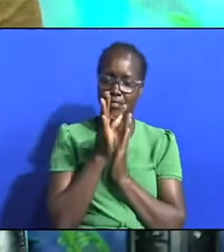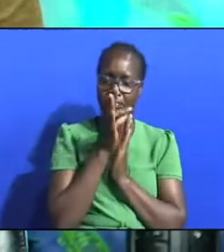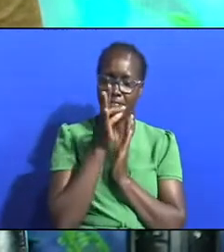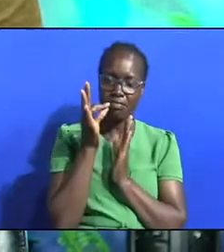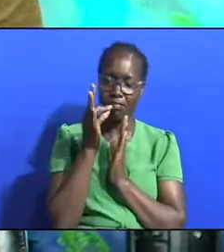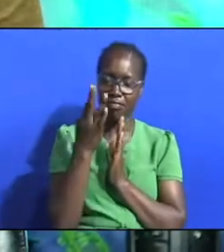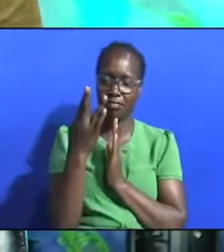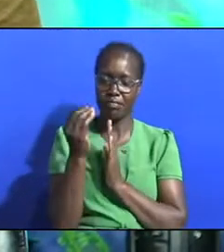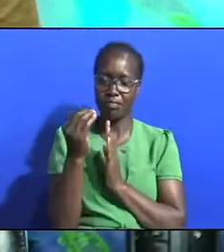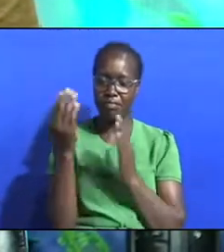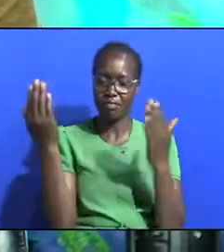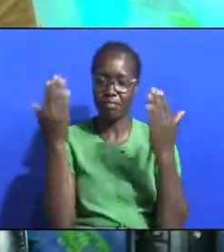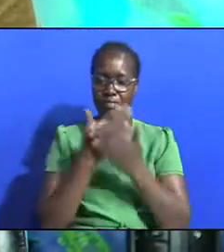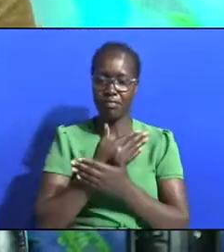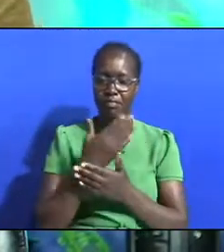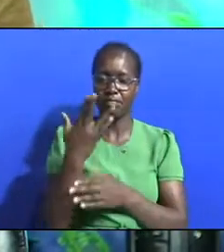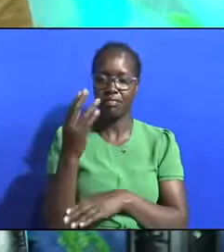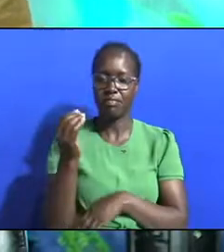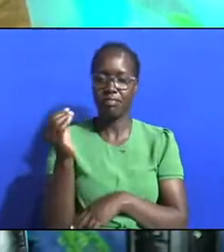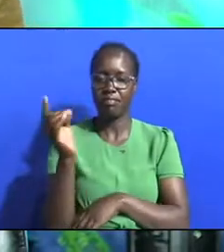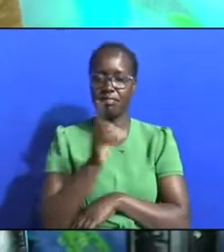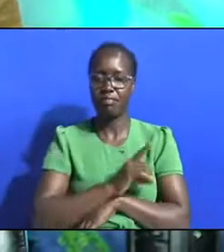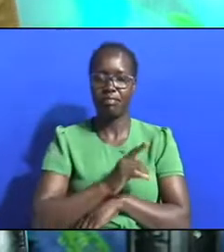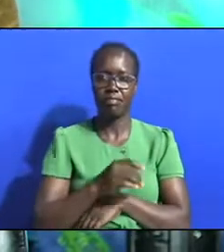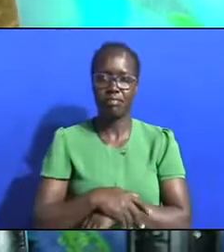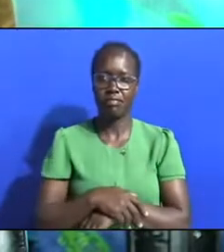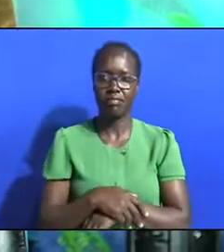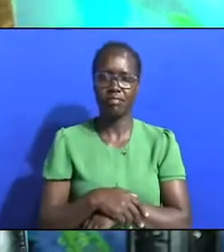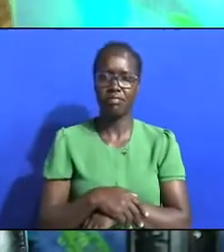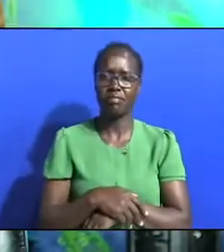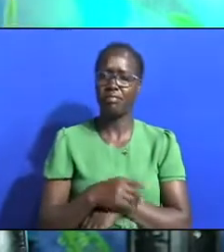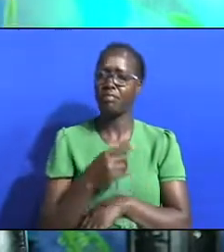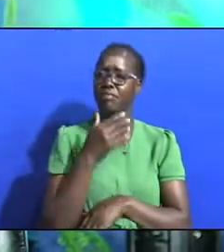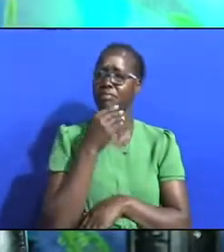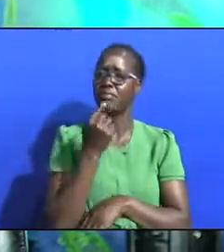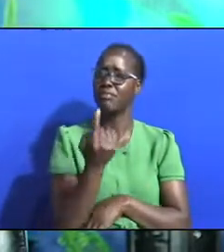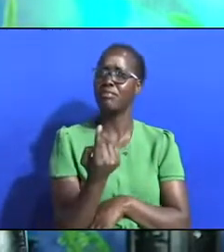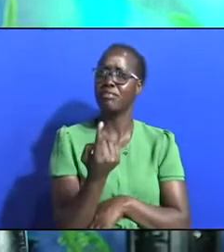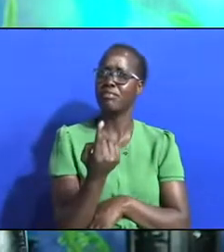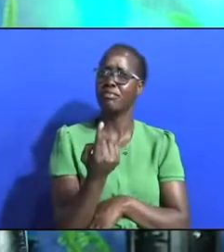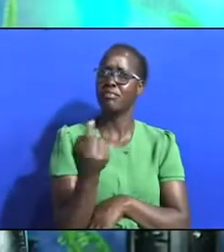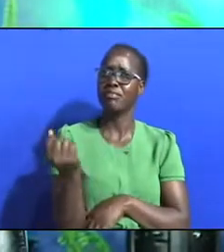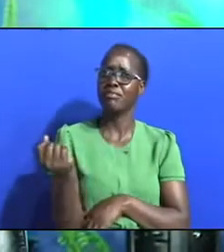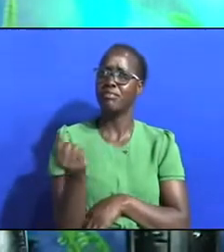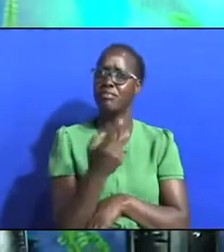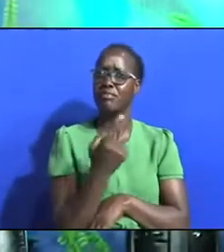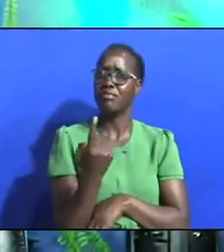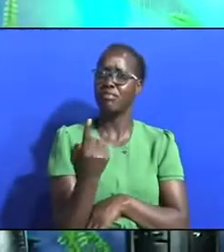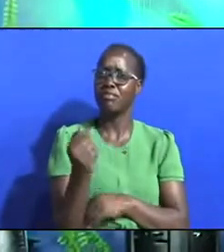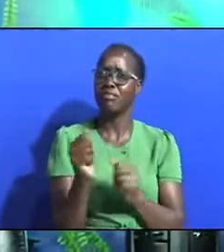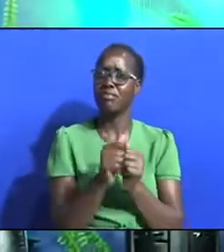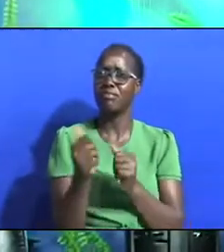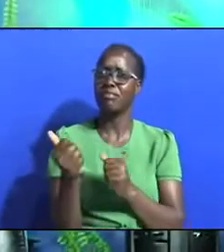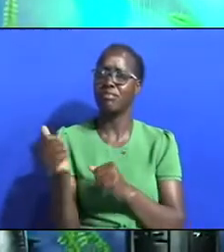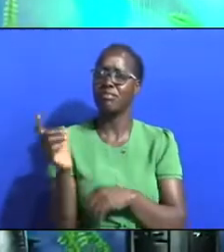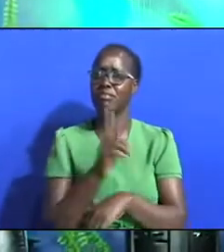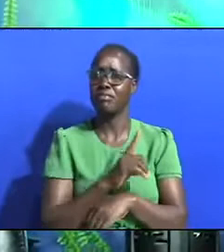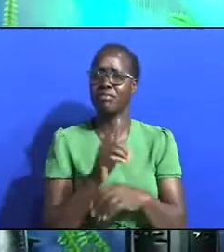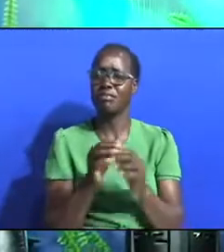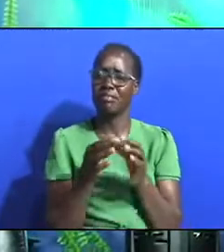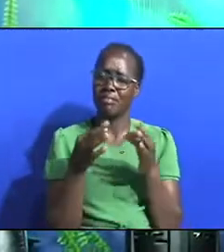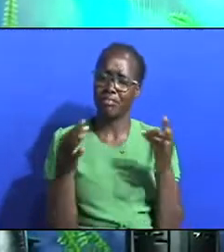40 nights and 40 days. Huh? That's 1 month and 10 other days. That's a long time.